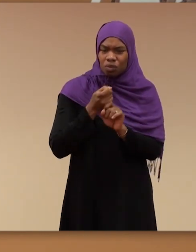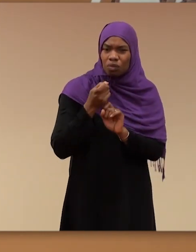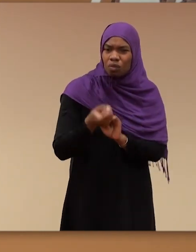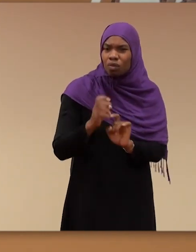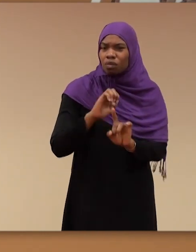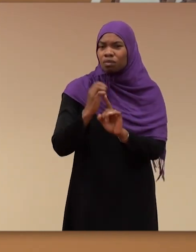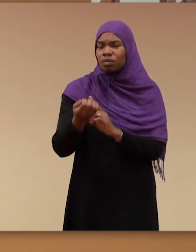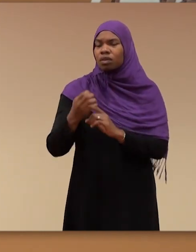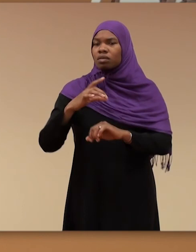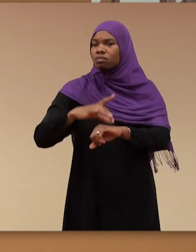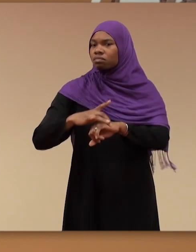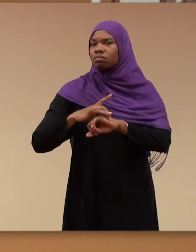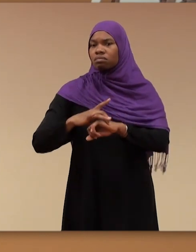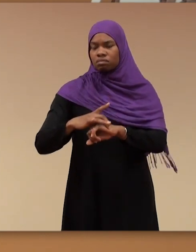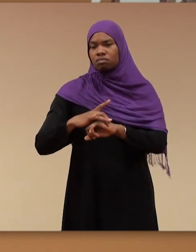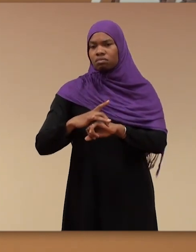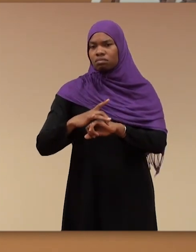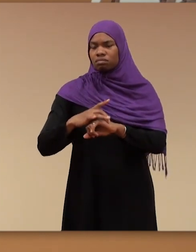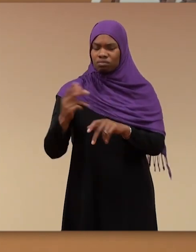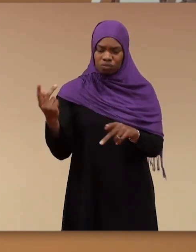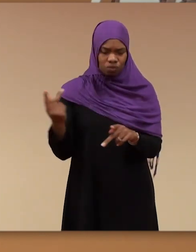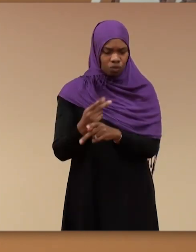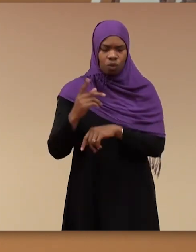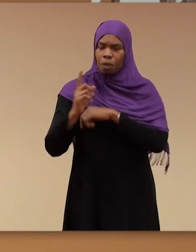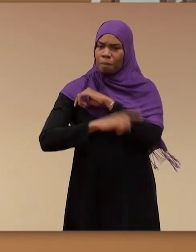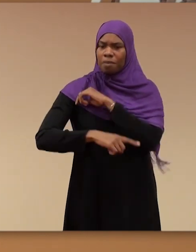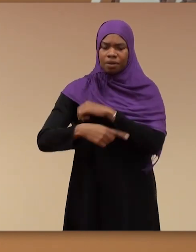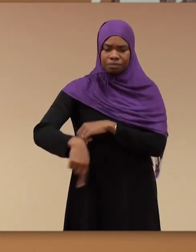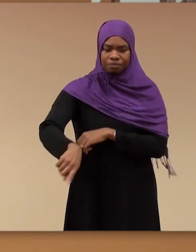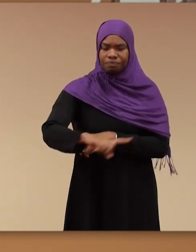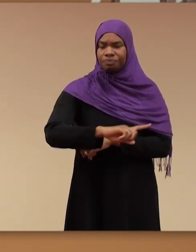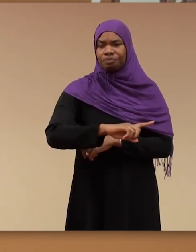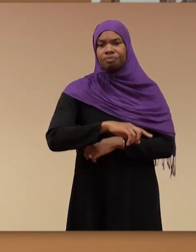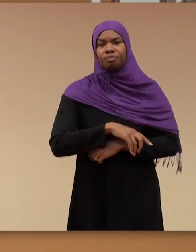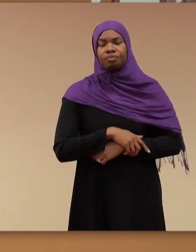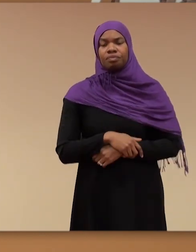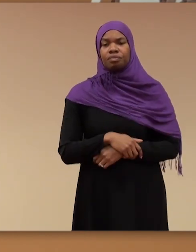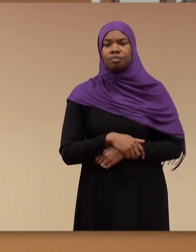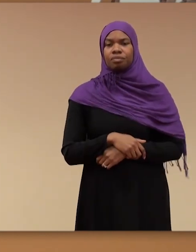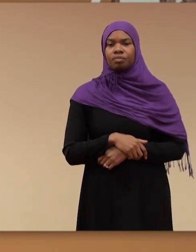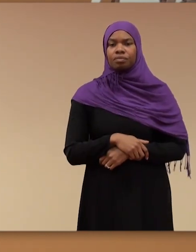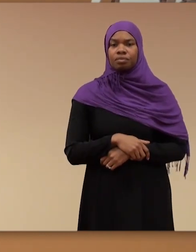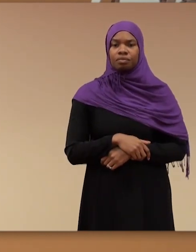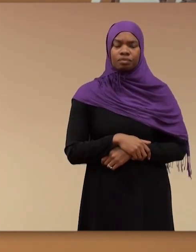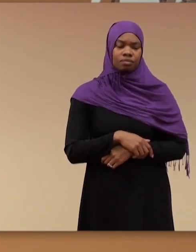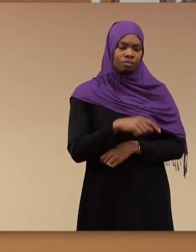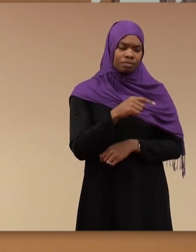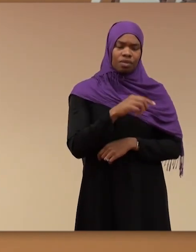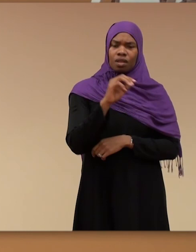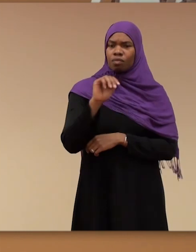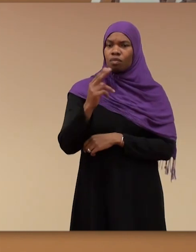the earth. Muhammad sallallahu alaihi wasallam told us to take good care of the earth.